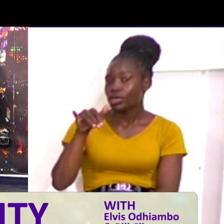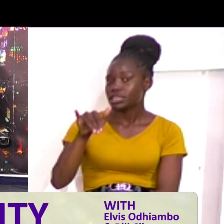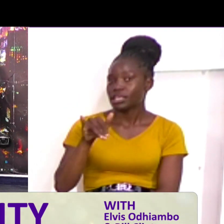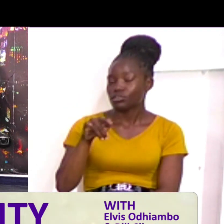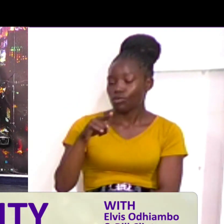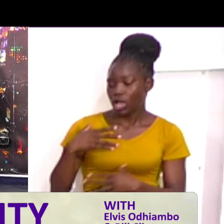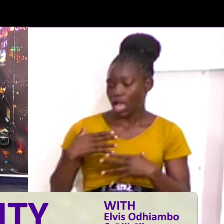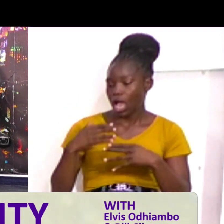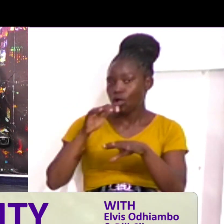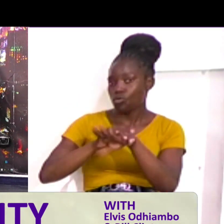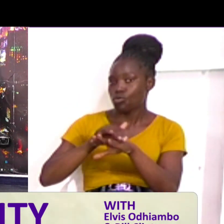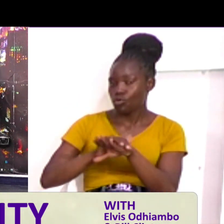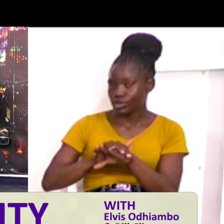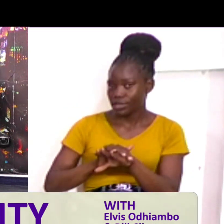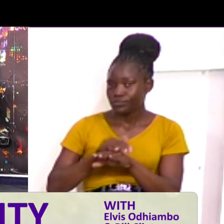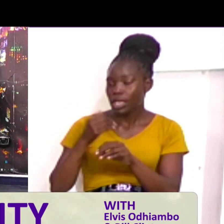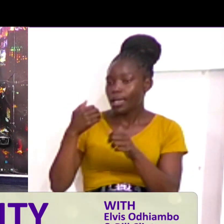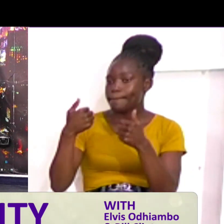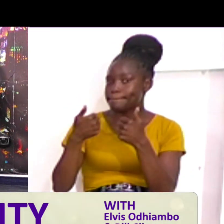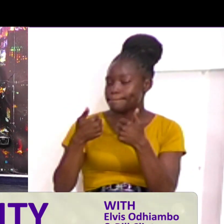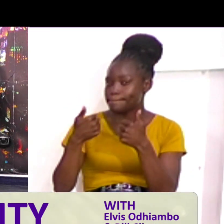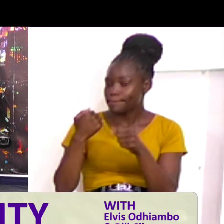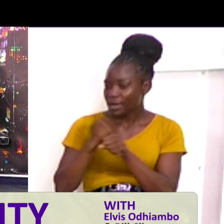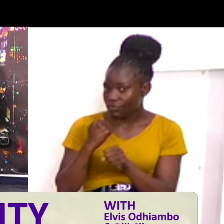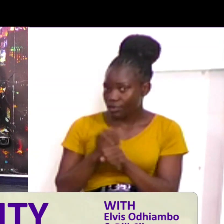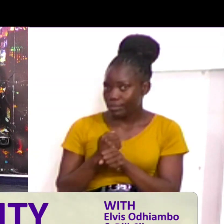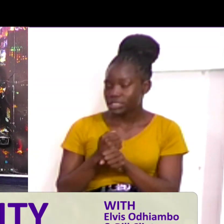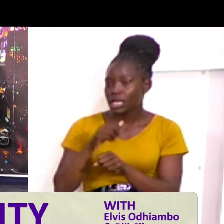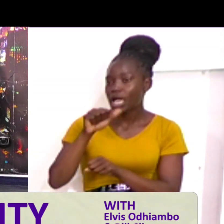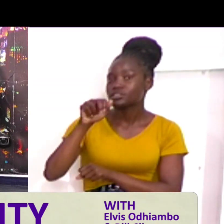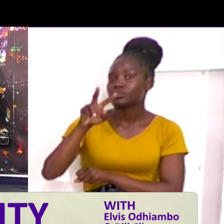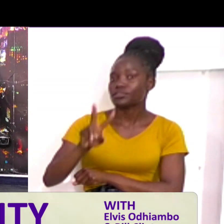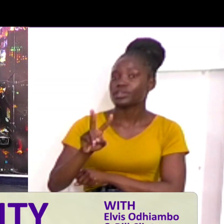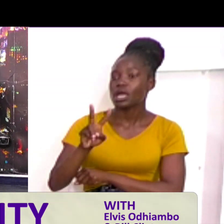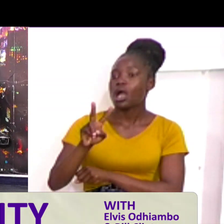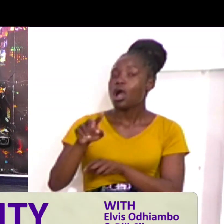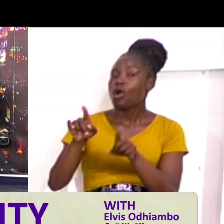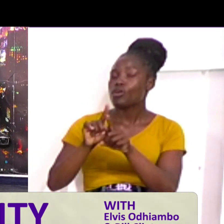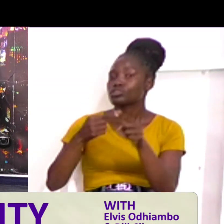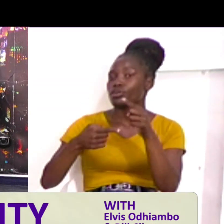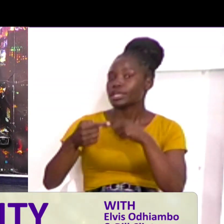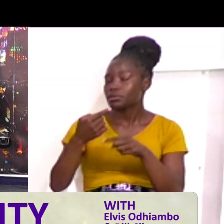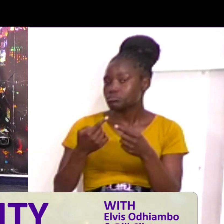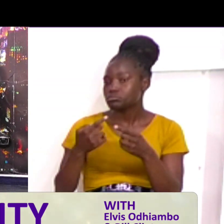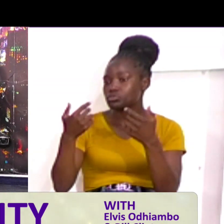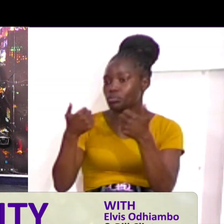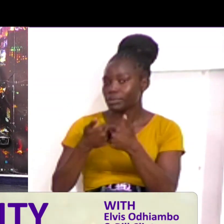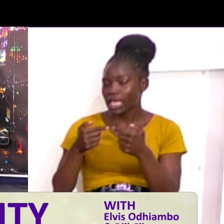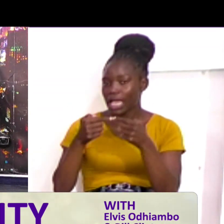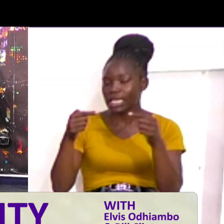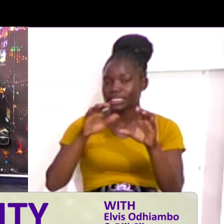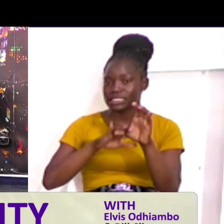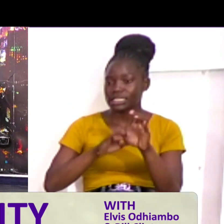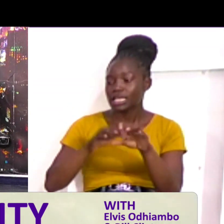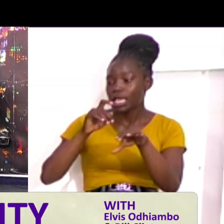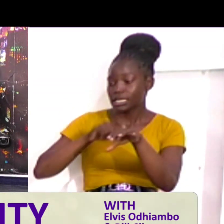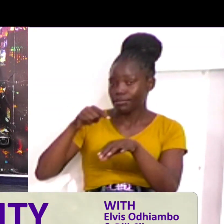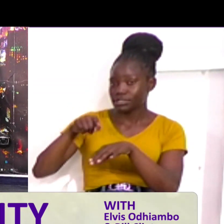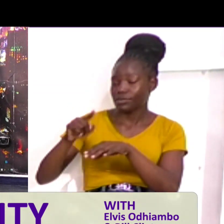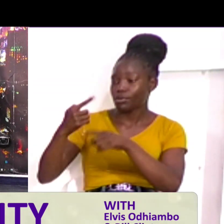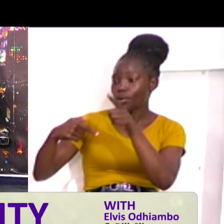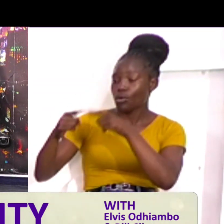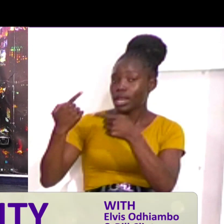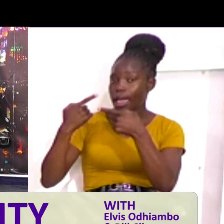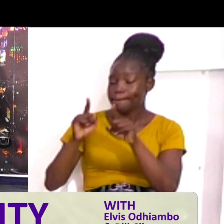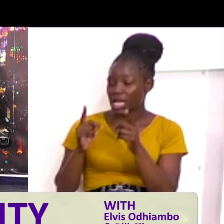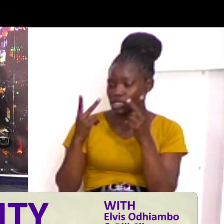a confident performance. Aston Villa, of course, also came on the back of a win as well to play against Chelsea yesterday. But then again, we did